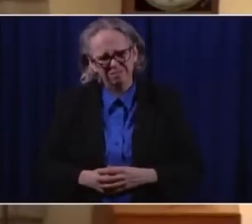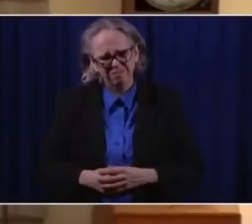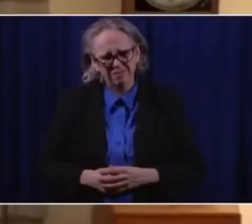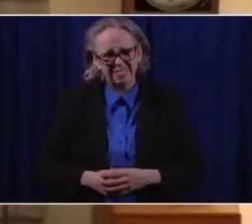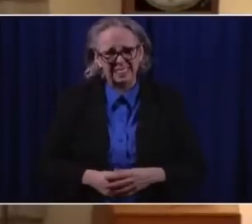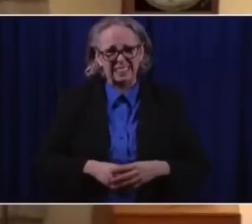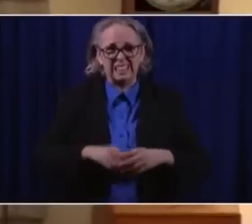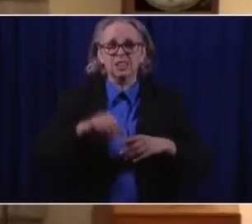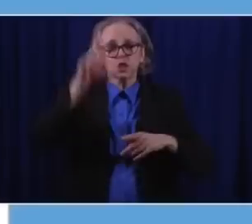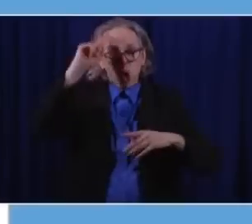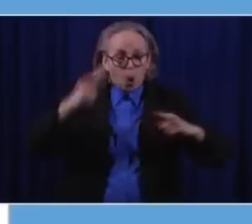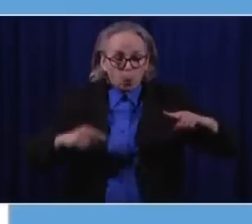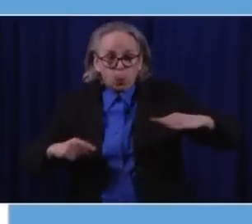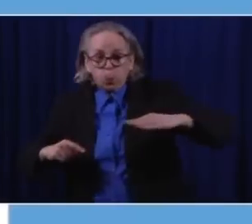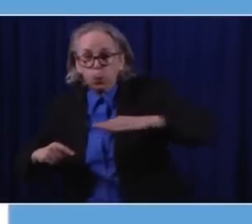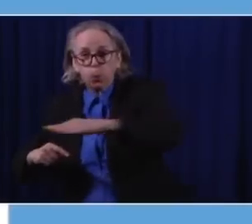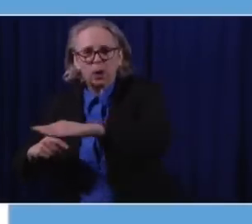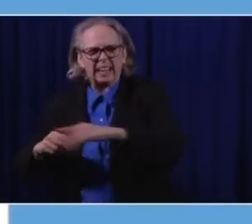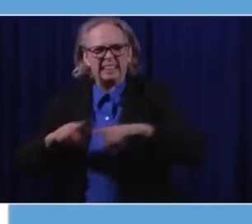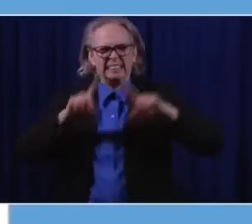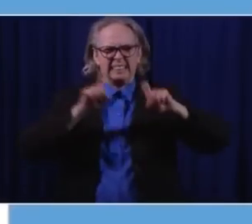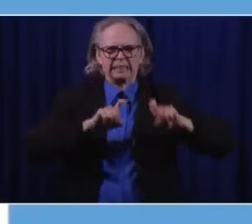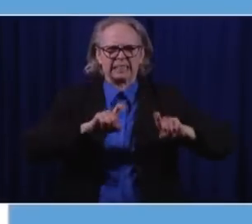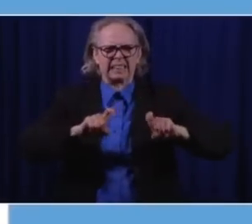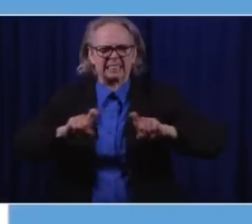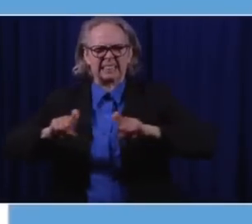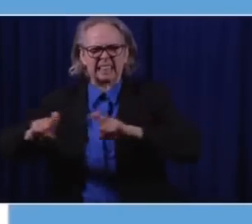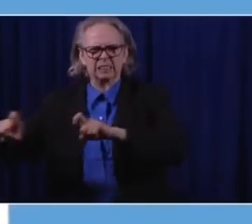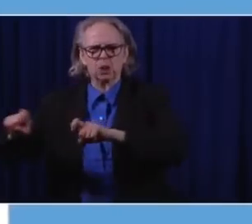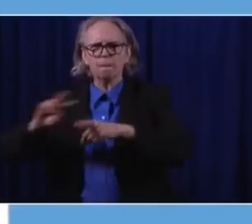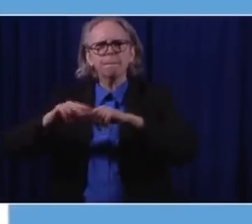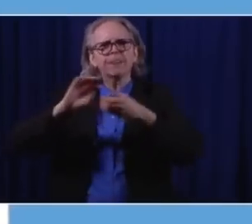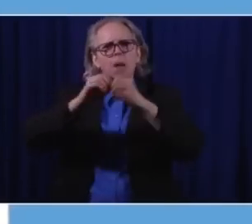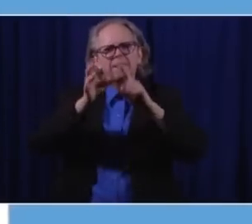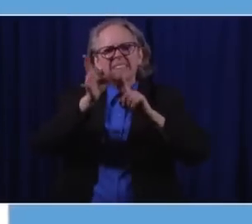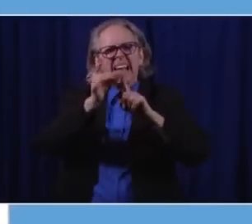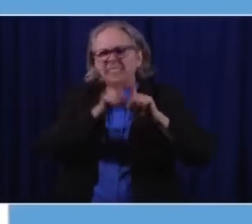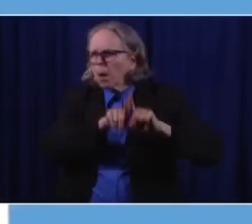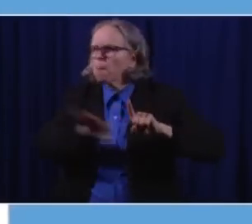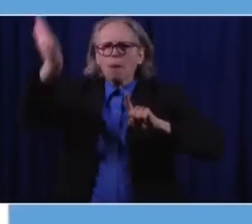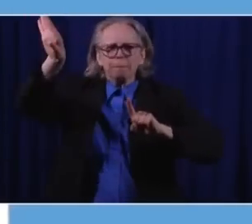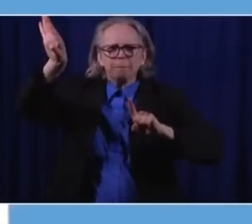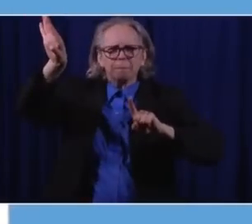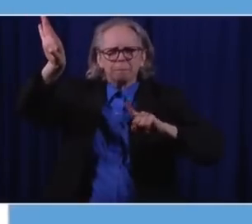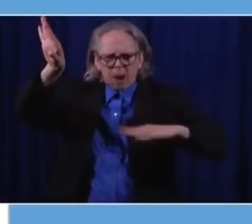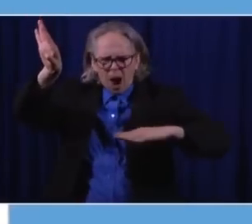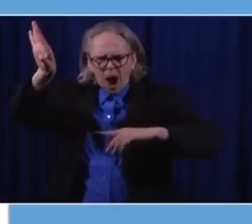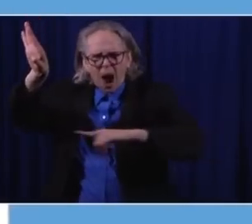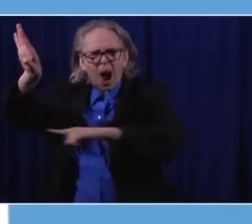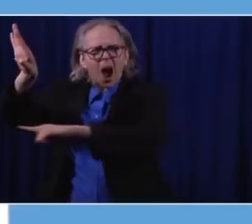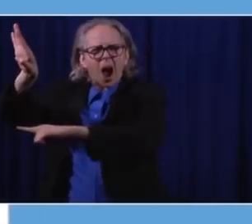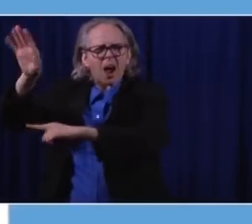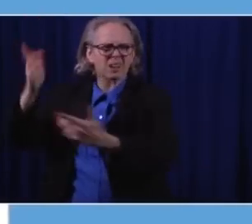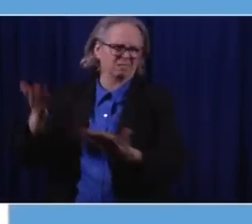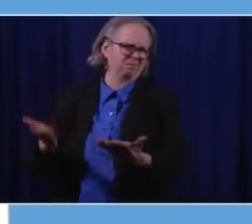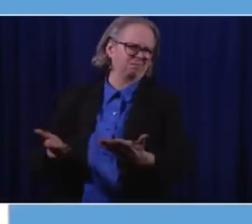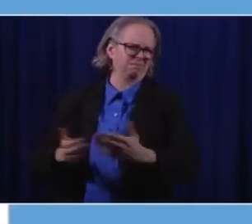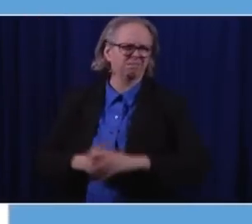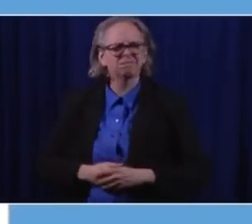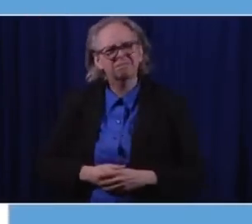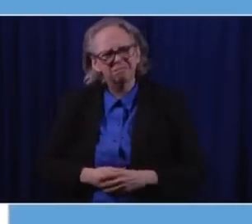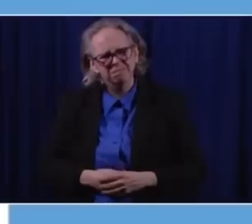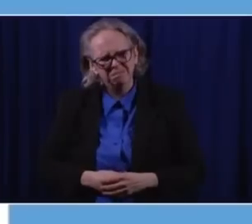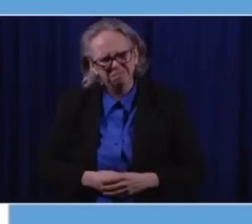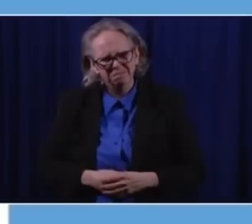So we've gone up since October 17th. We've gone up 43% in testing, which is